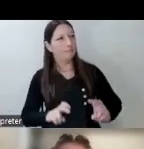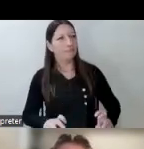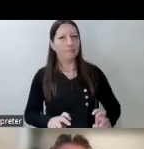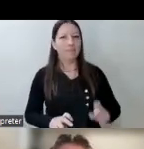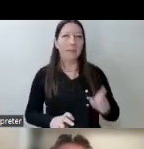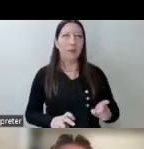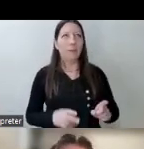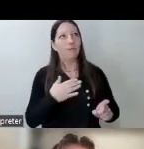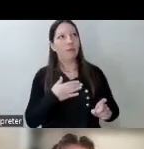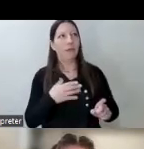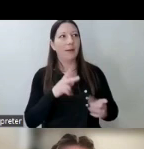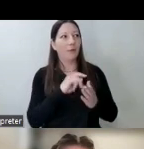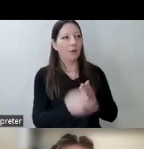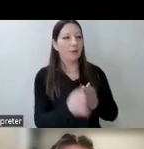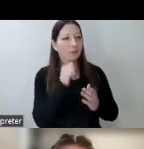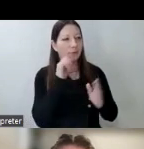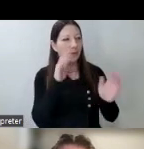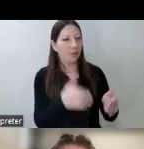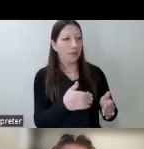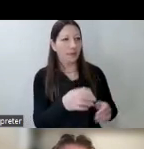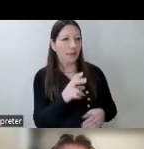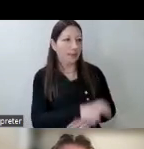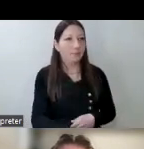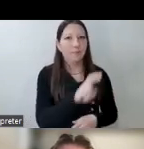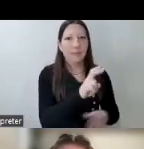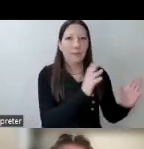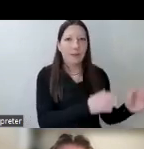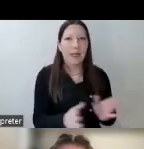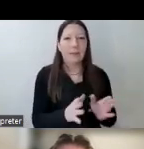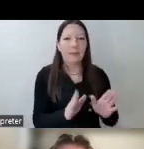both individual and collective storytelling.